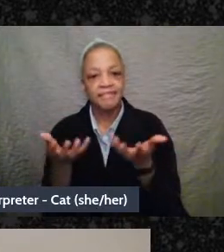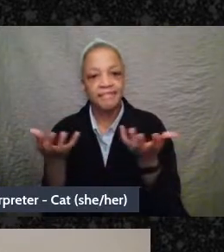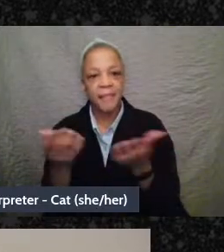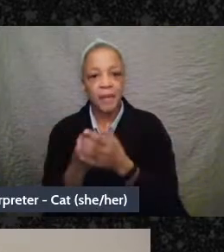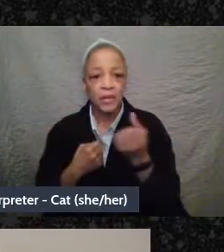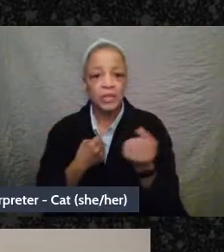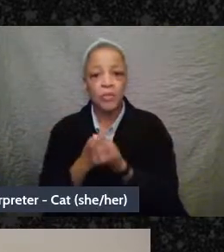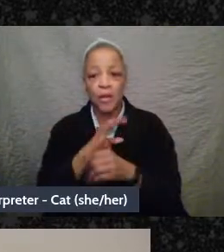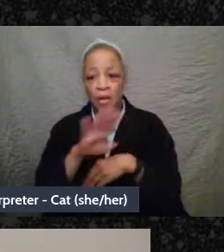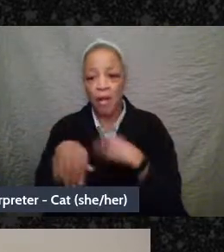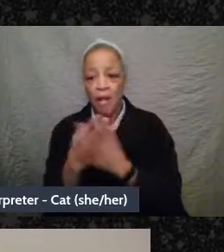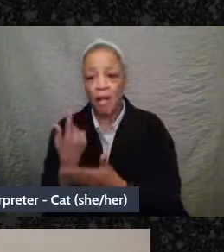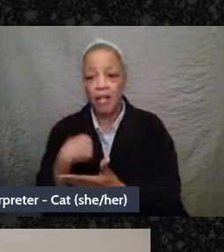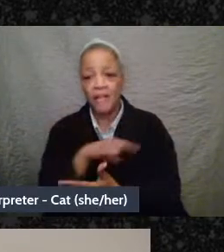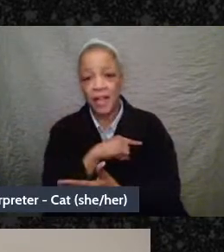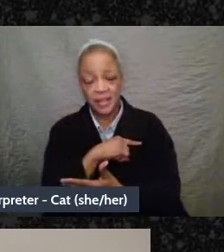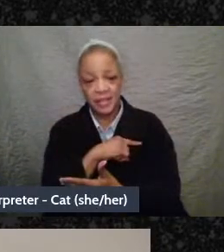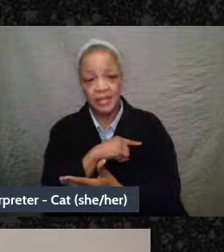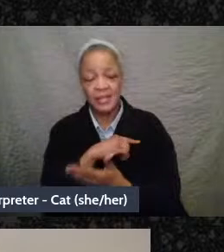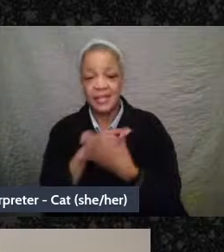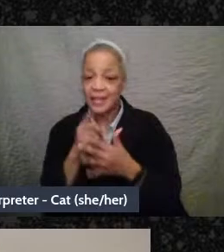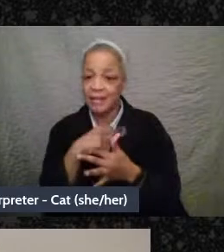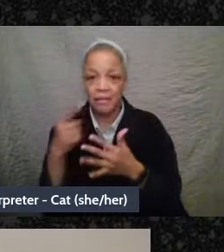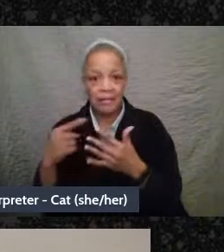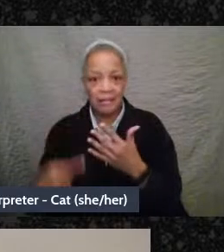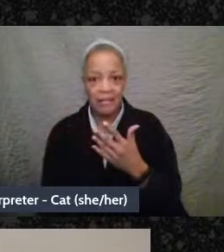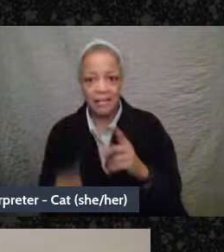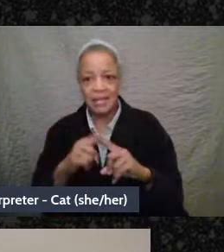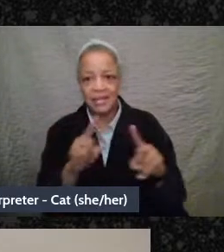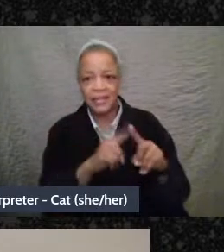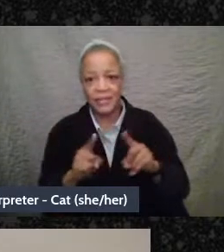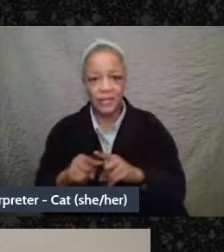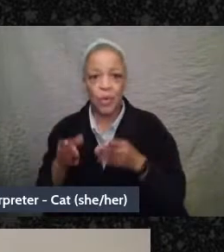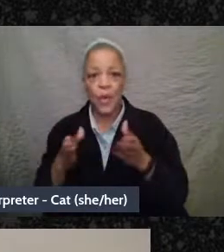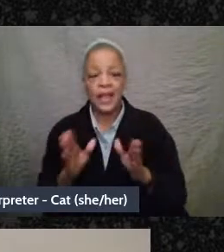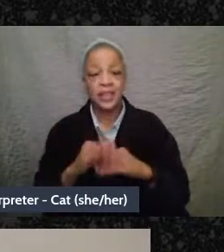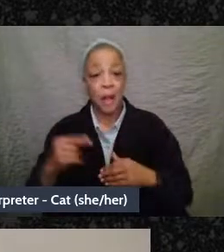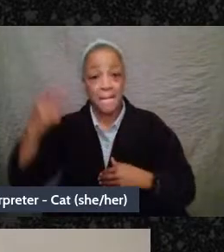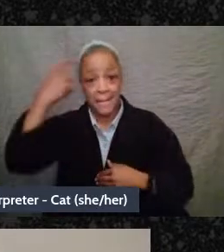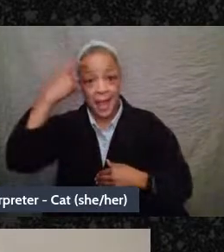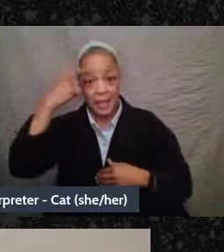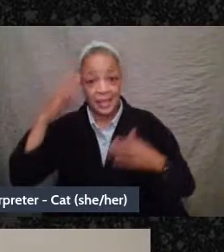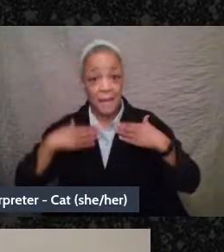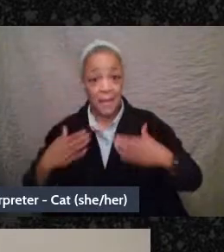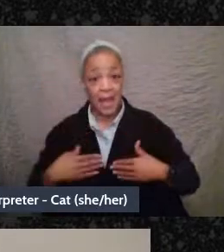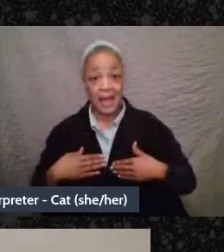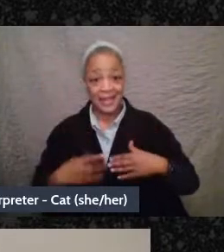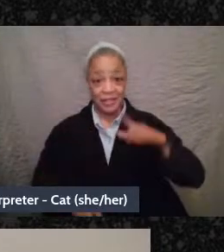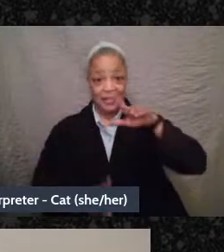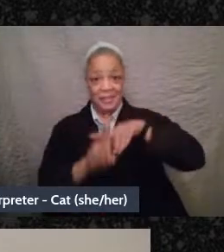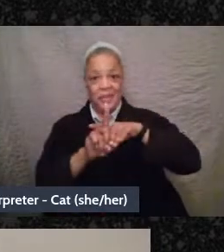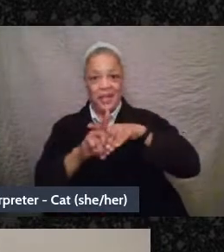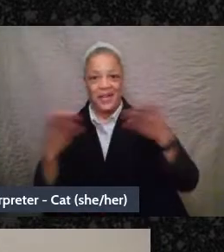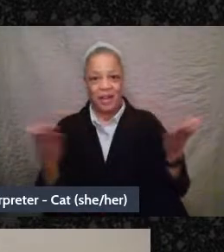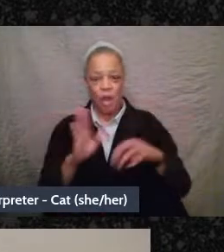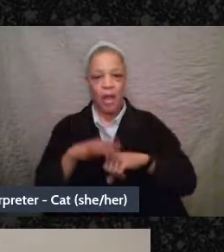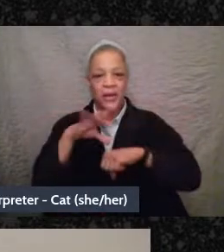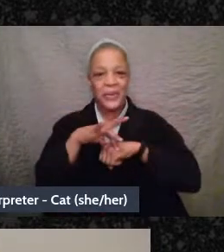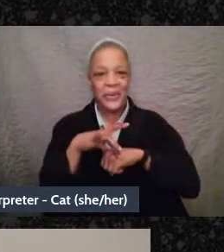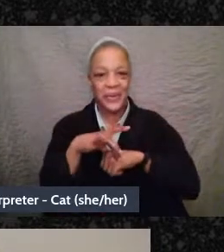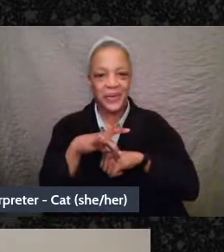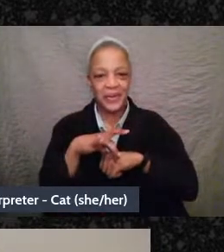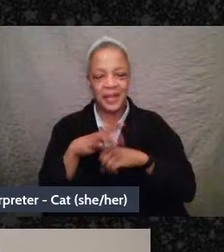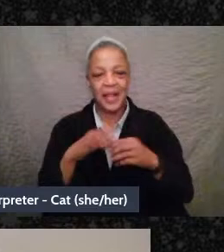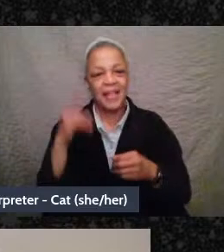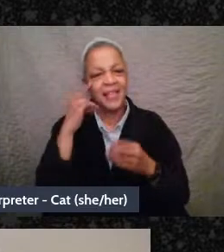support all of us in all the ways that our minds and bodies appear on the planet. And so I do